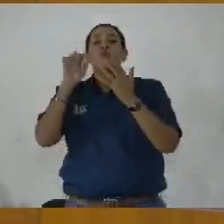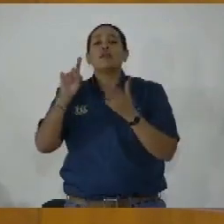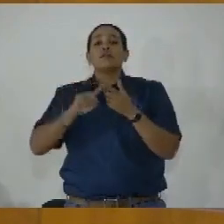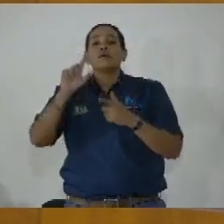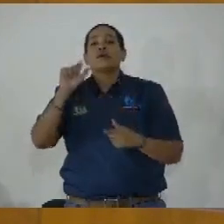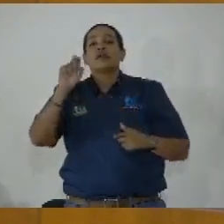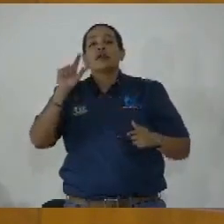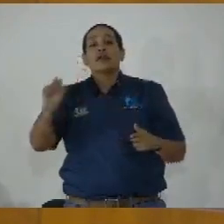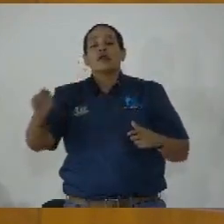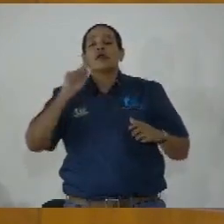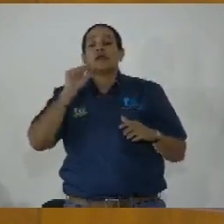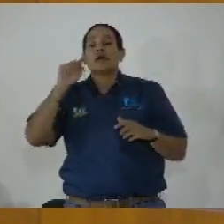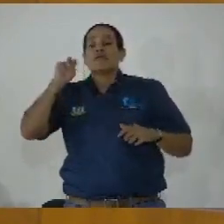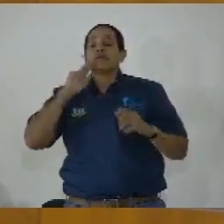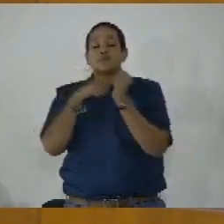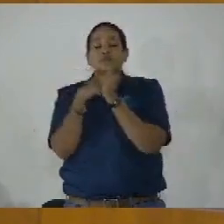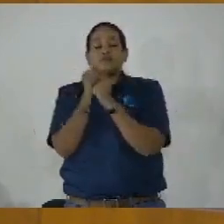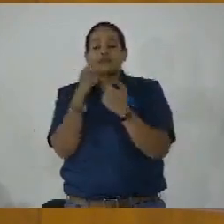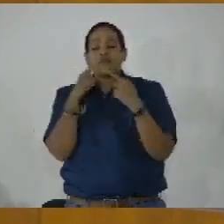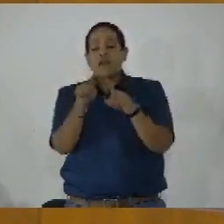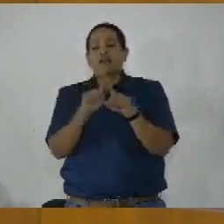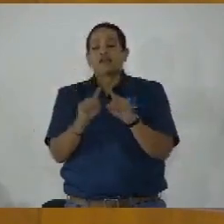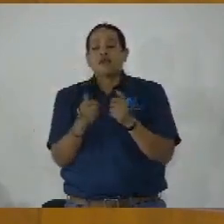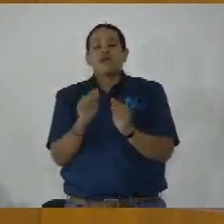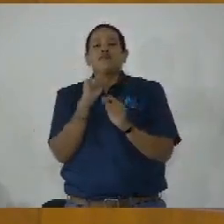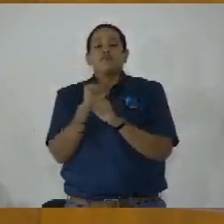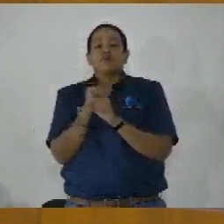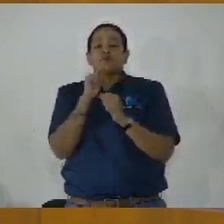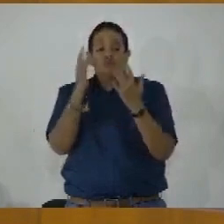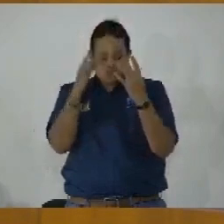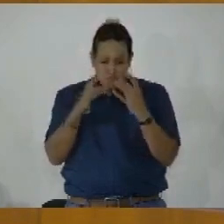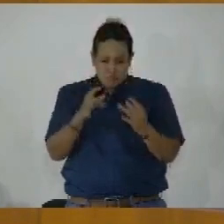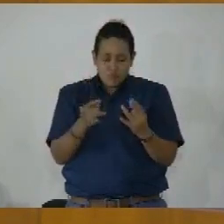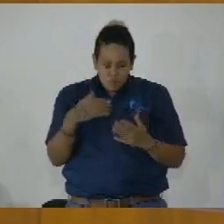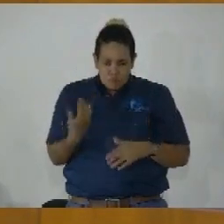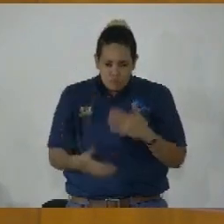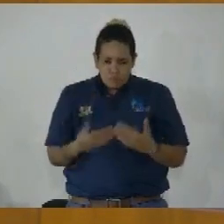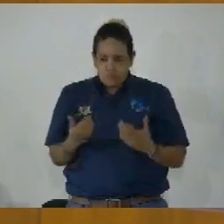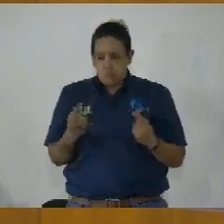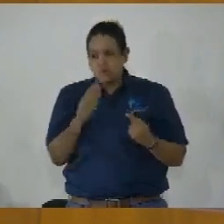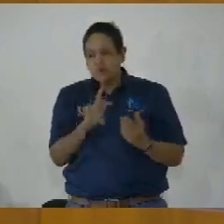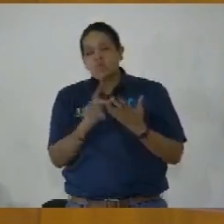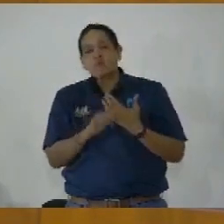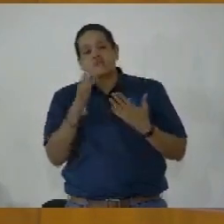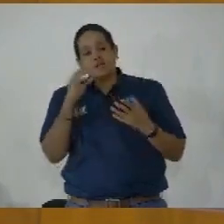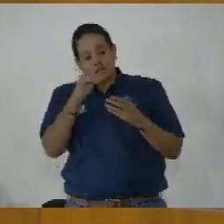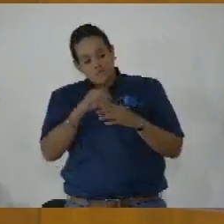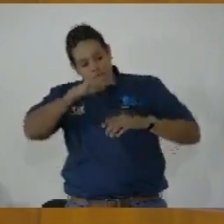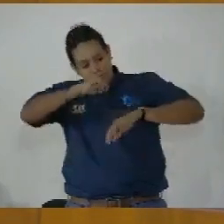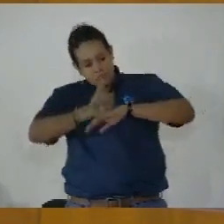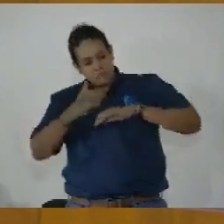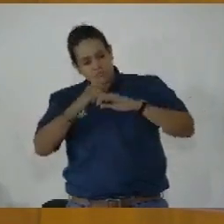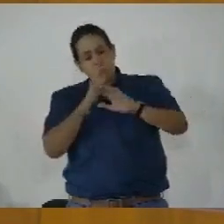Aviation and Infrastructure have aligned efforts to ensure the seamless execution of the project. It entails the installation